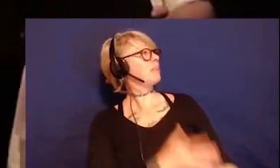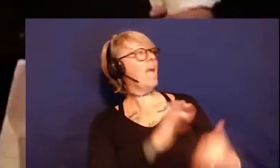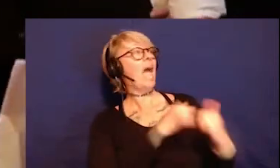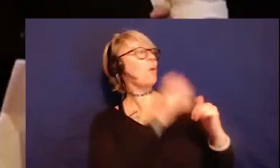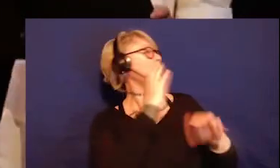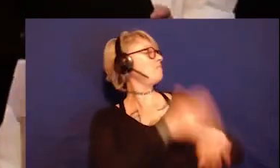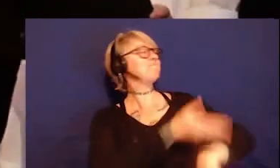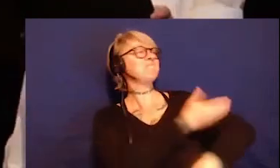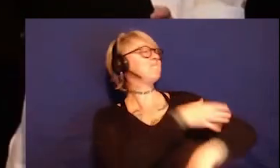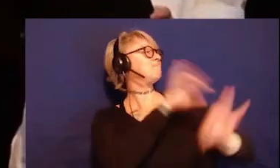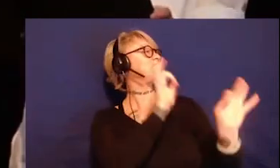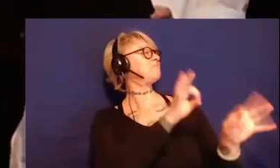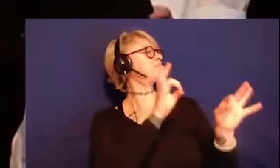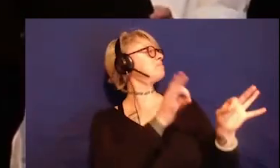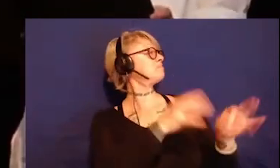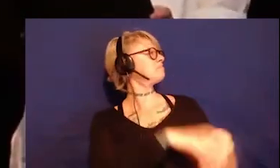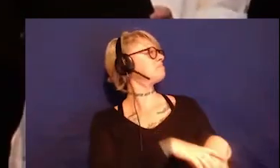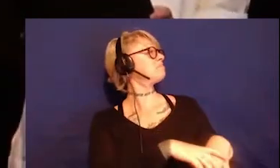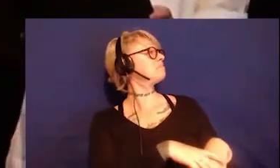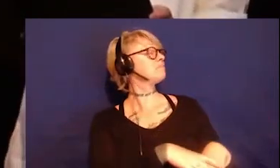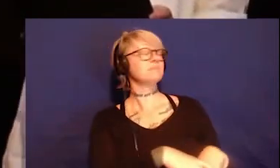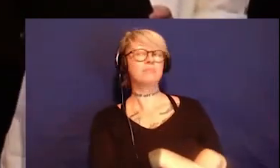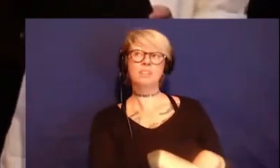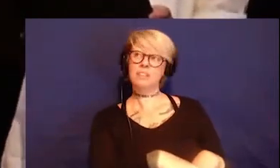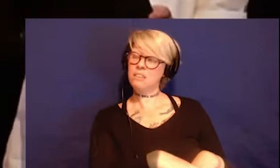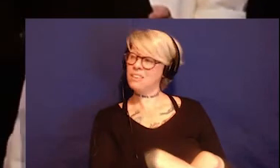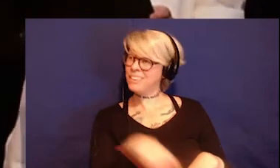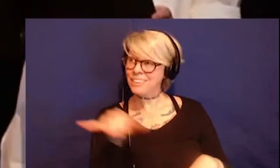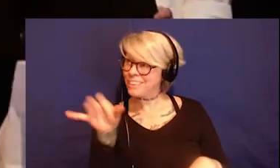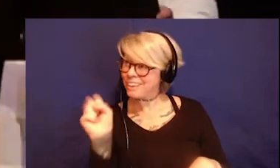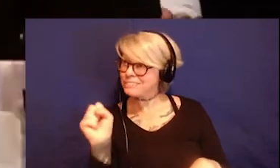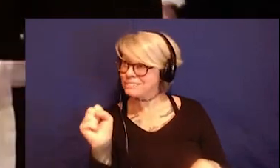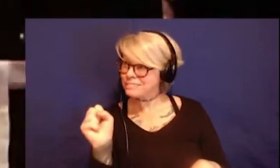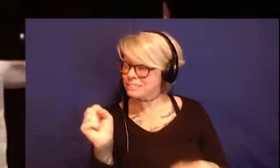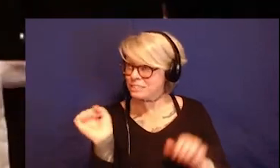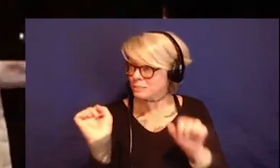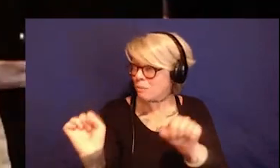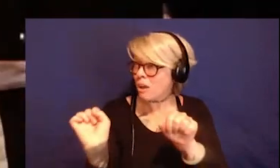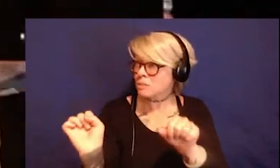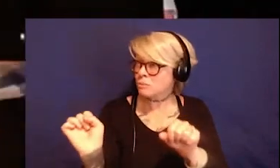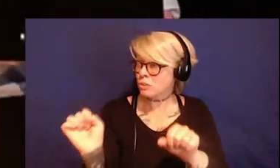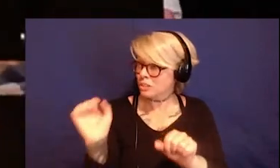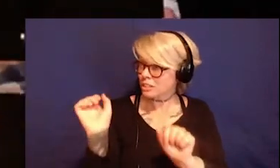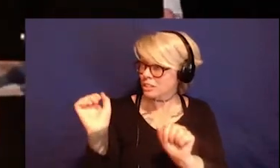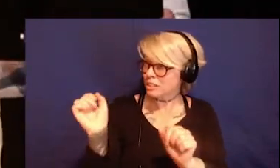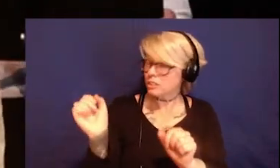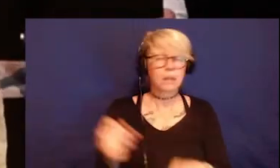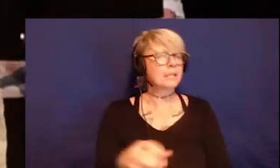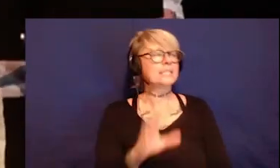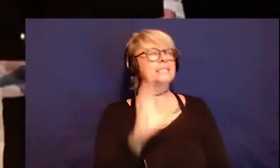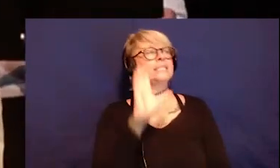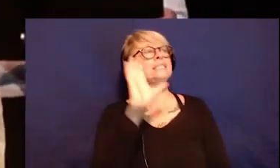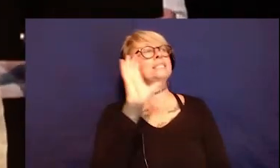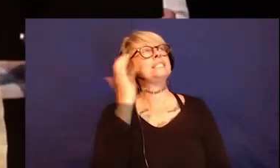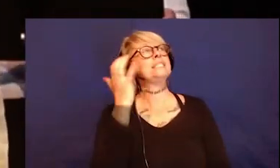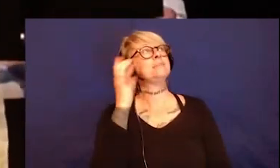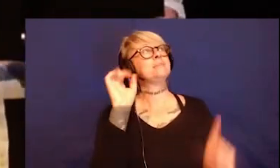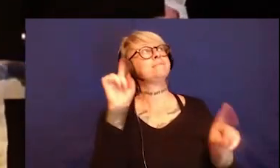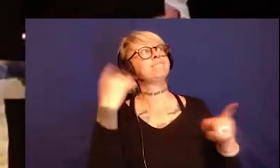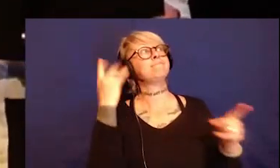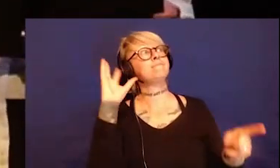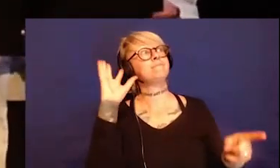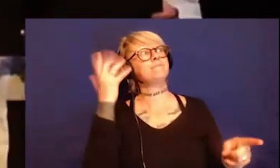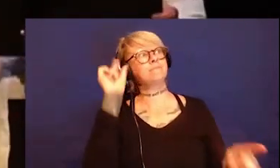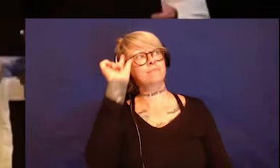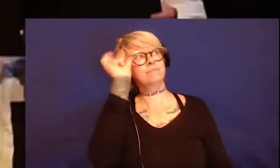better? Yes. Is that so absurd? It sounds like the latest thing in a long line of absurd things that could have only